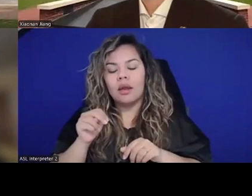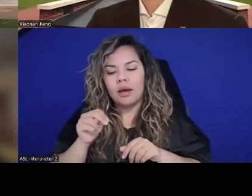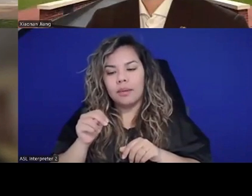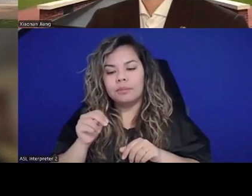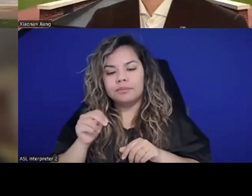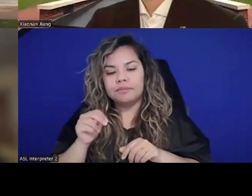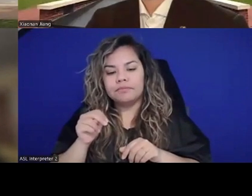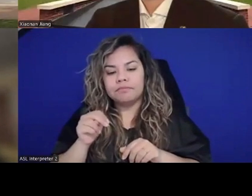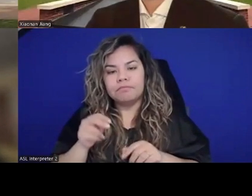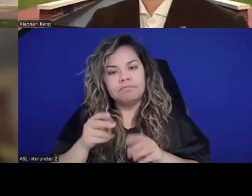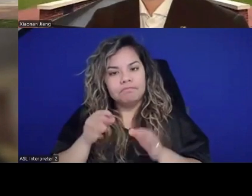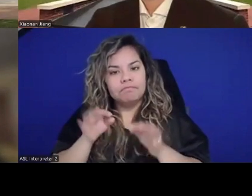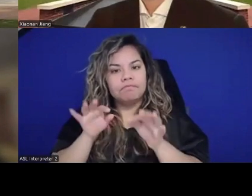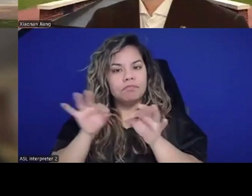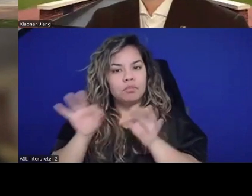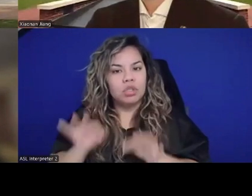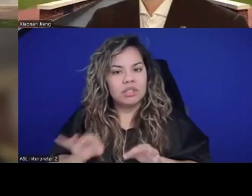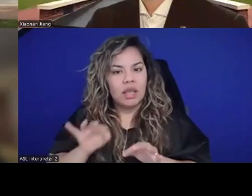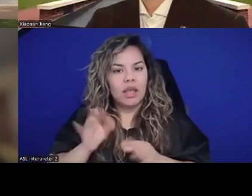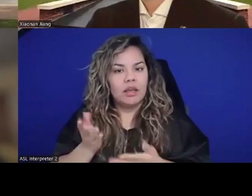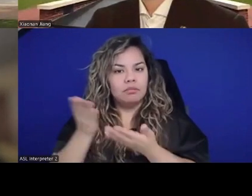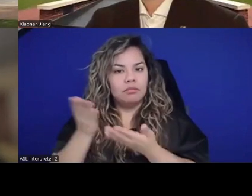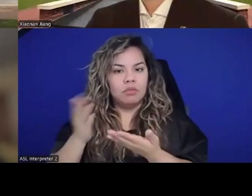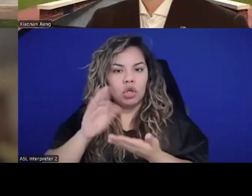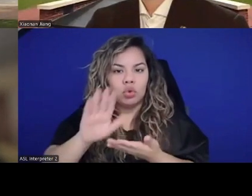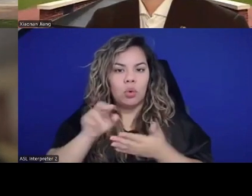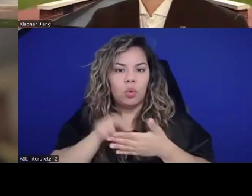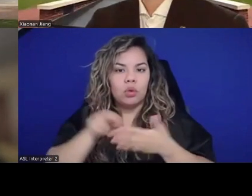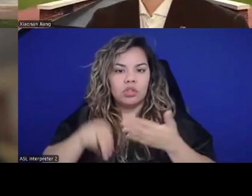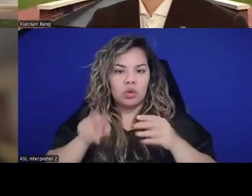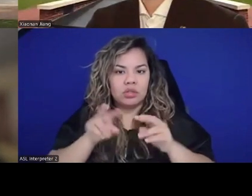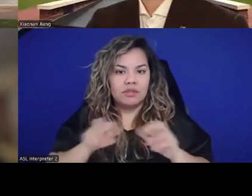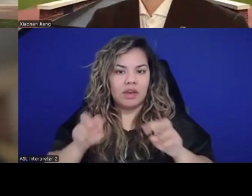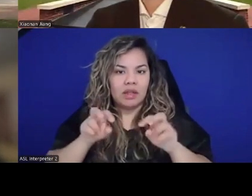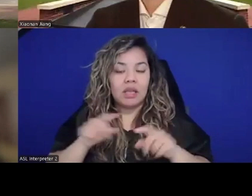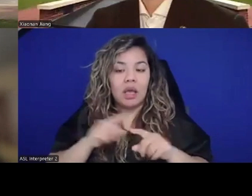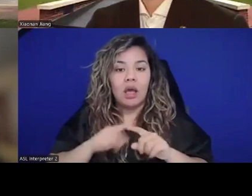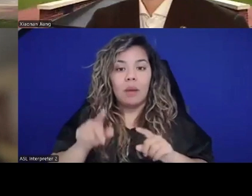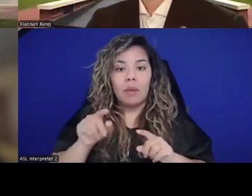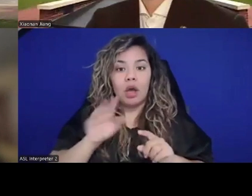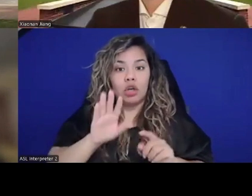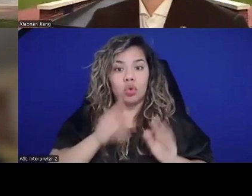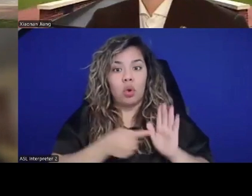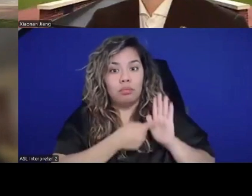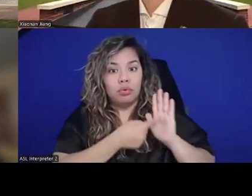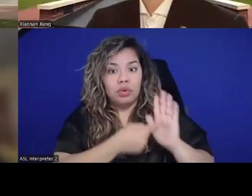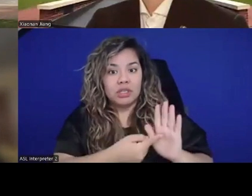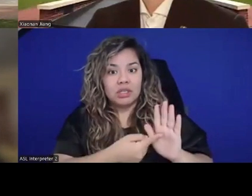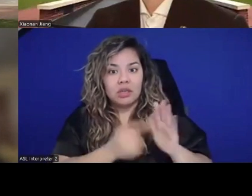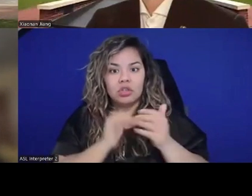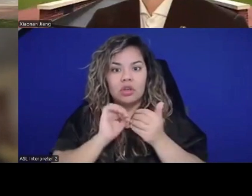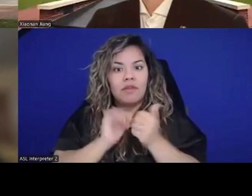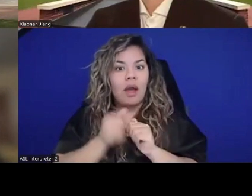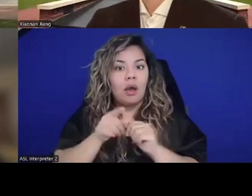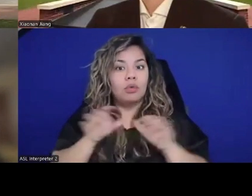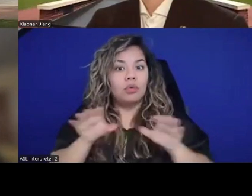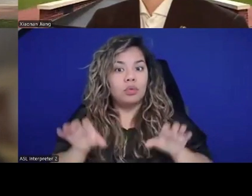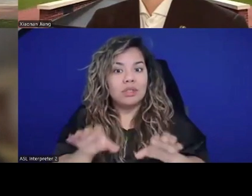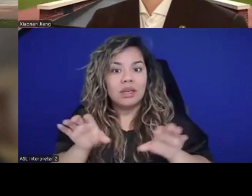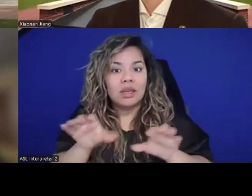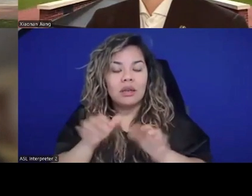the results of the analysis. But the presentation of the way you did it is very